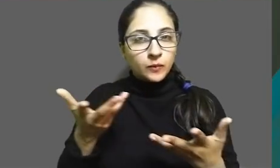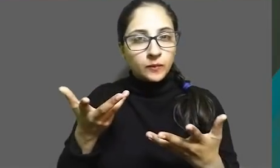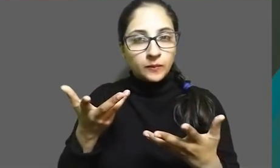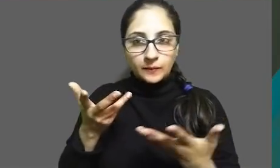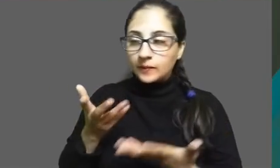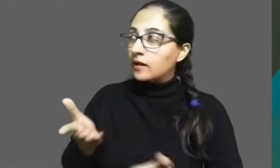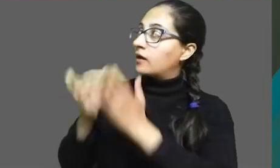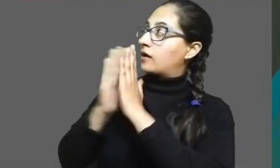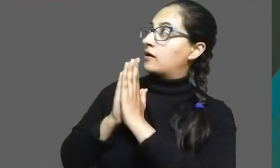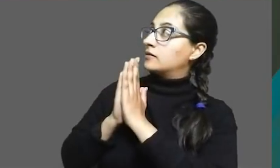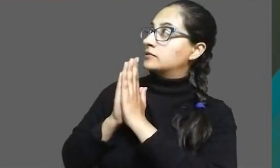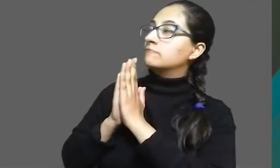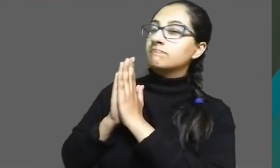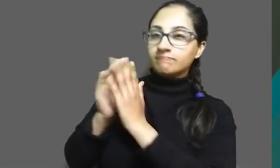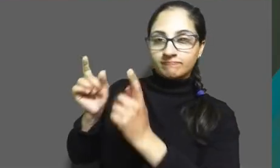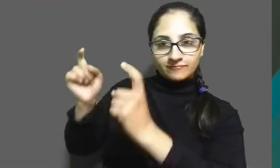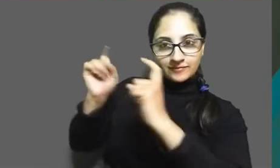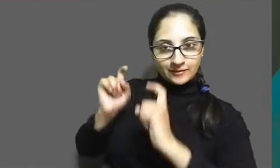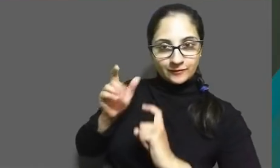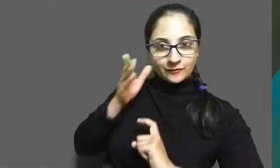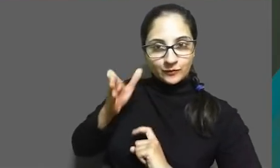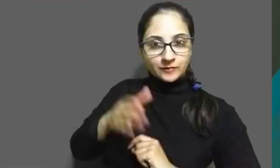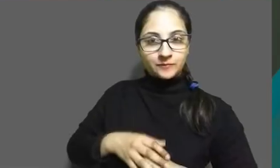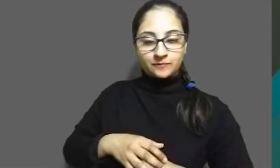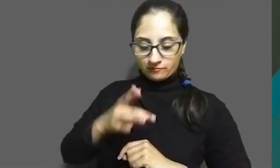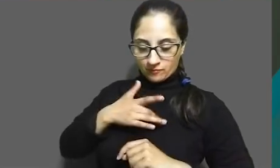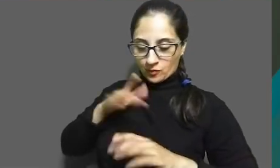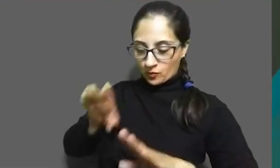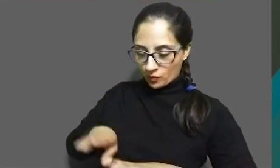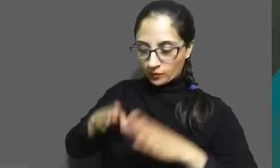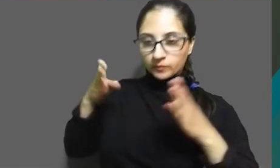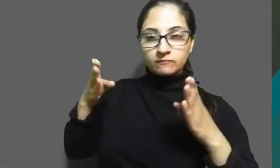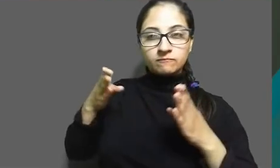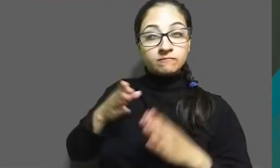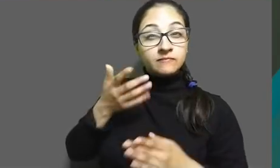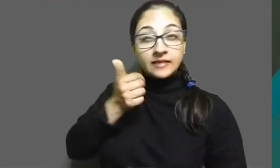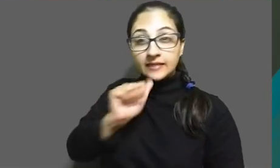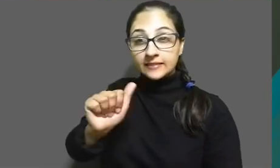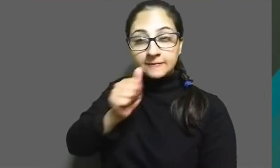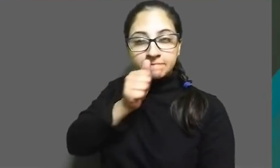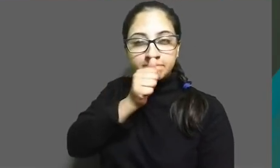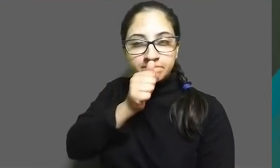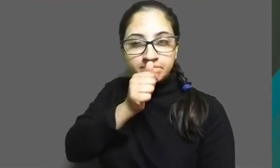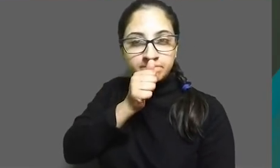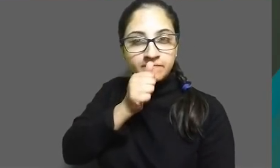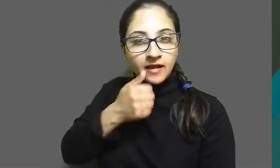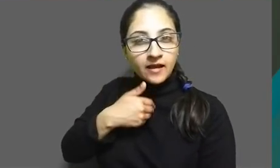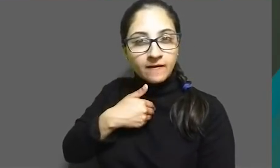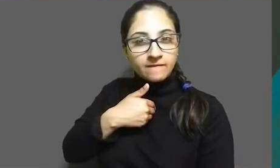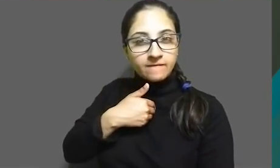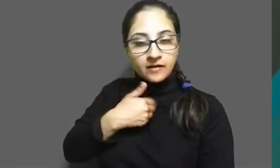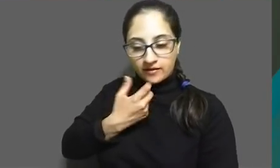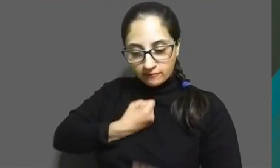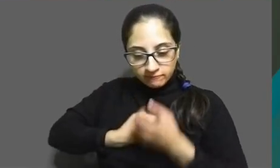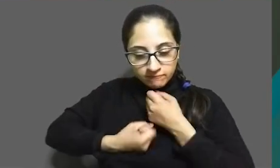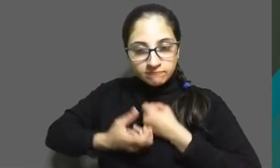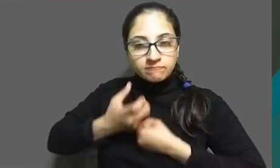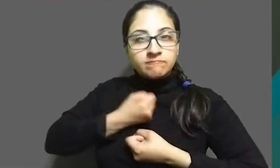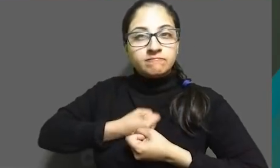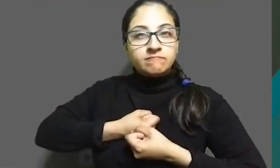prayer whenever you pray to Him. Invoke Him to grant you your heart's